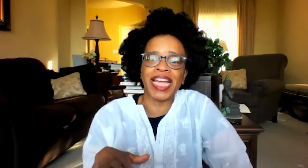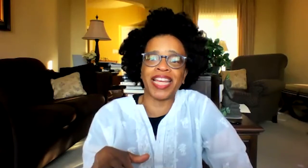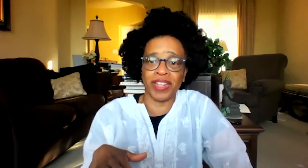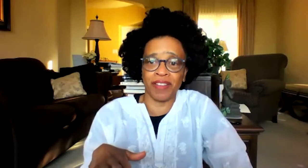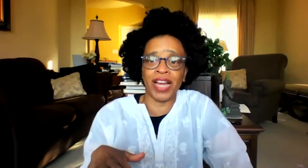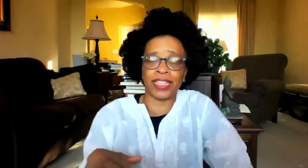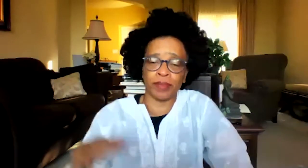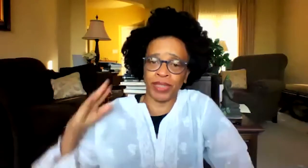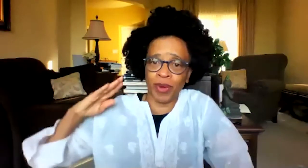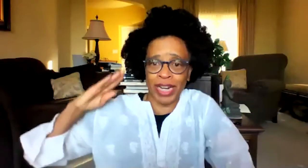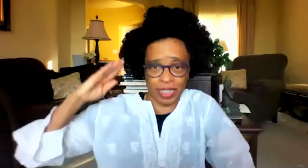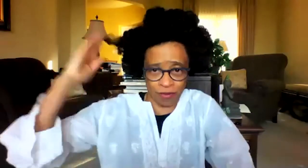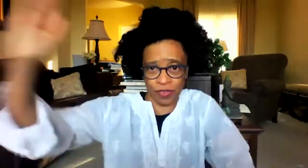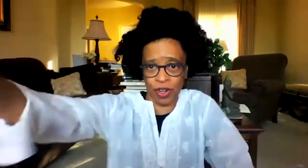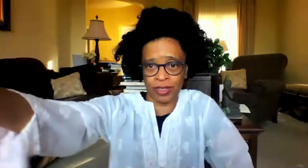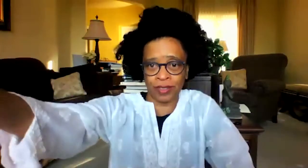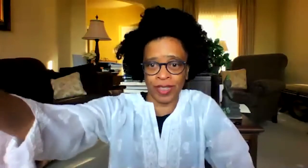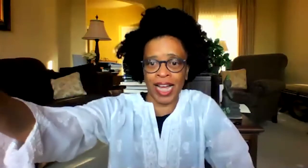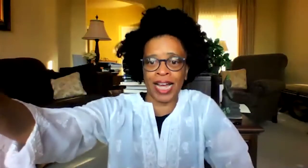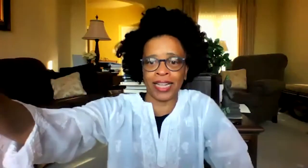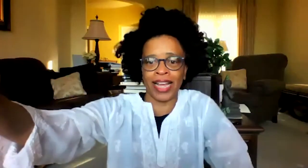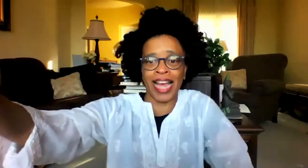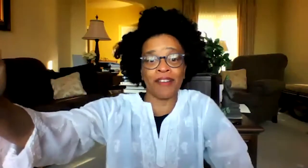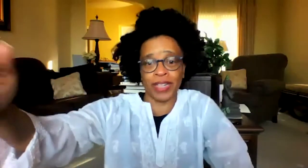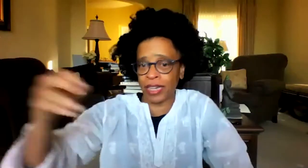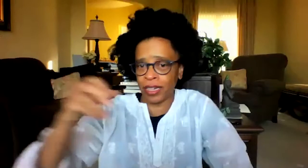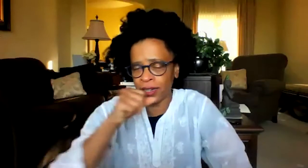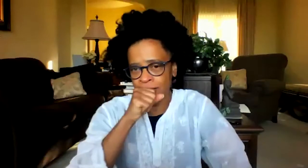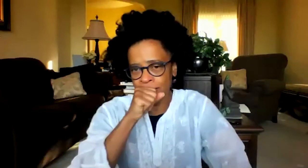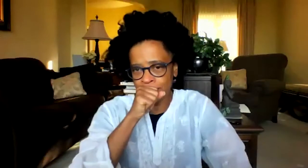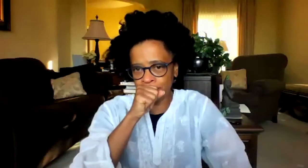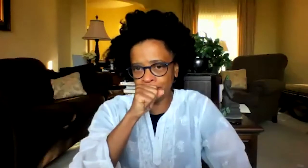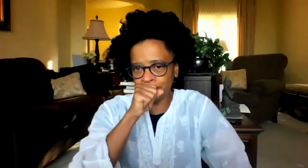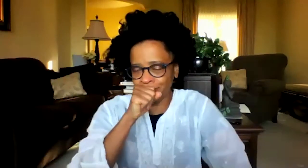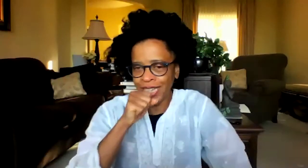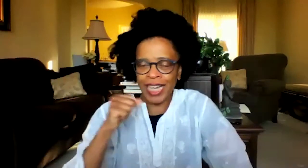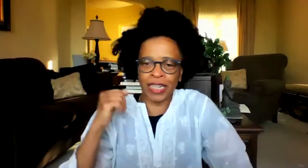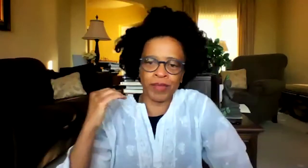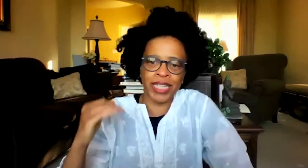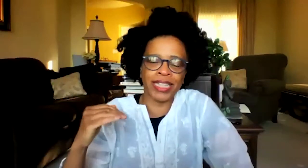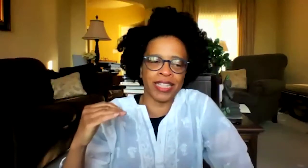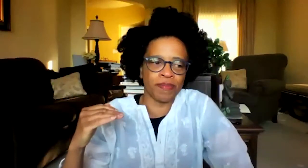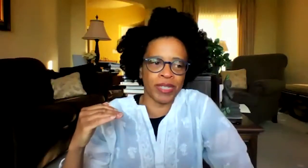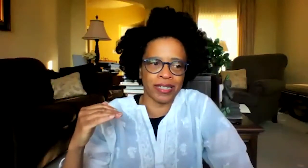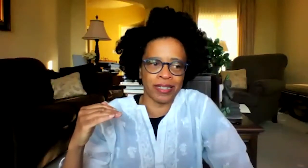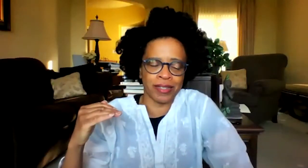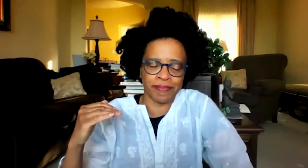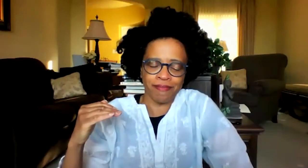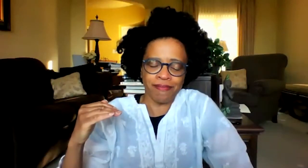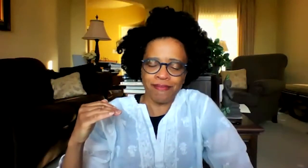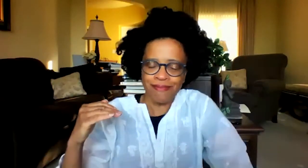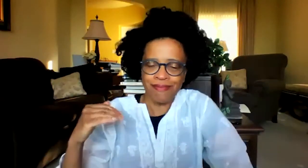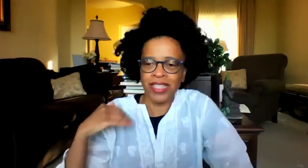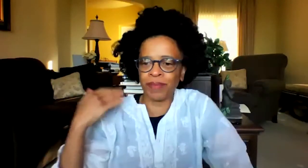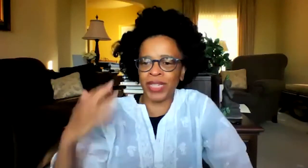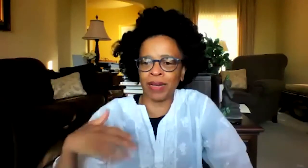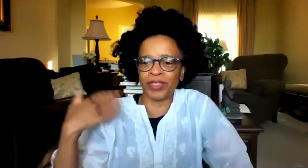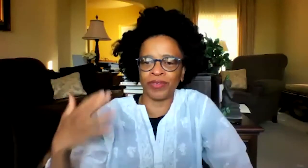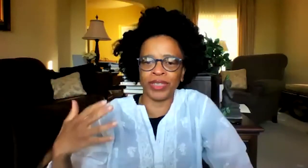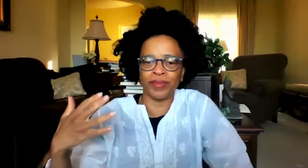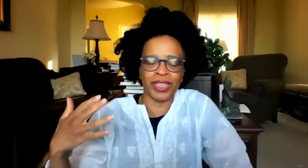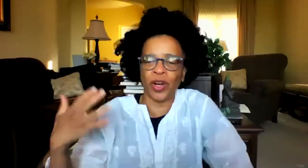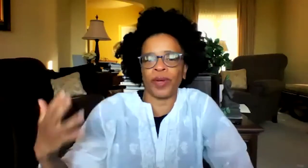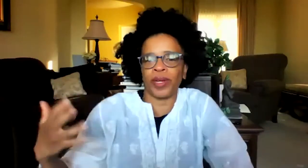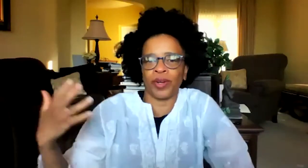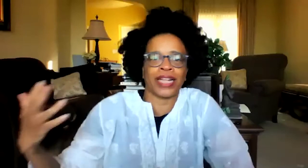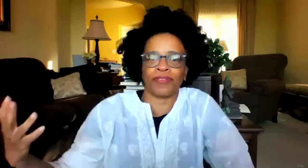complicit, even if not to be right at the front of the line advocating it. And I'm saying this because sometimes